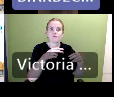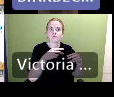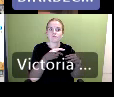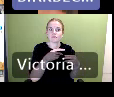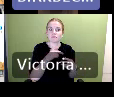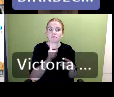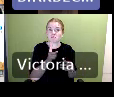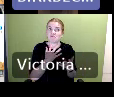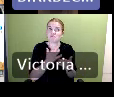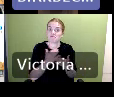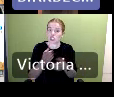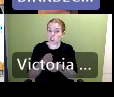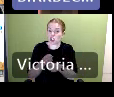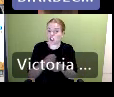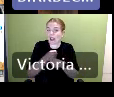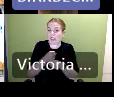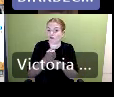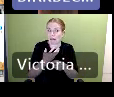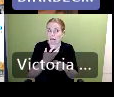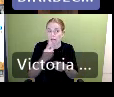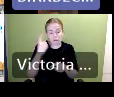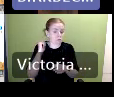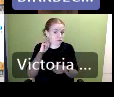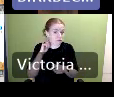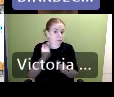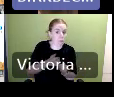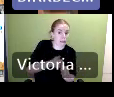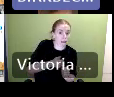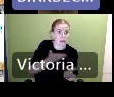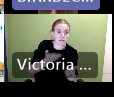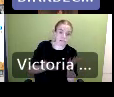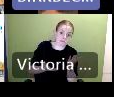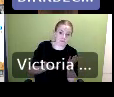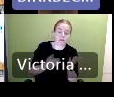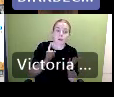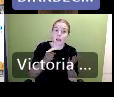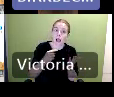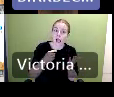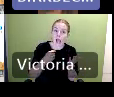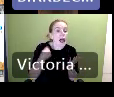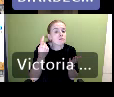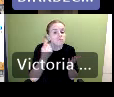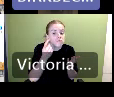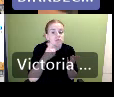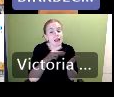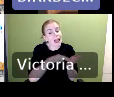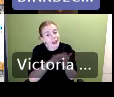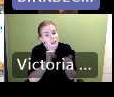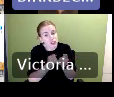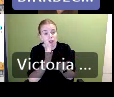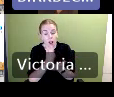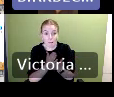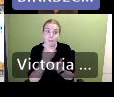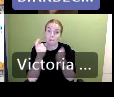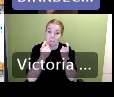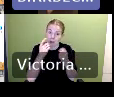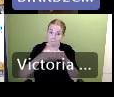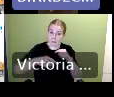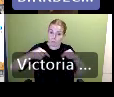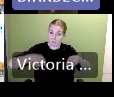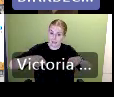generic bias within a data. And I just wondered I'm assuming that you're aware of this and you're working towards getting rid of it, etc. As we